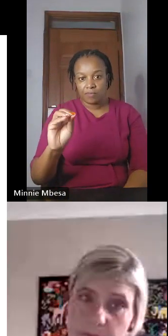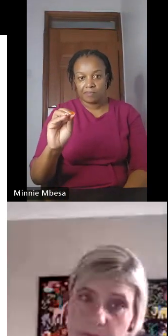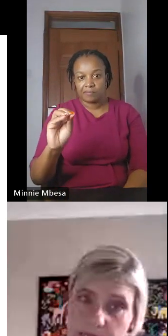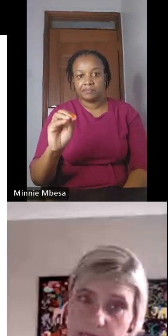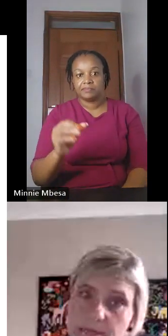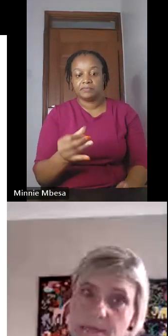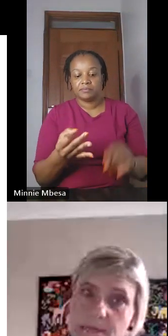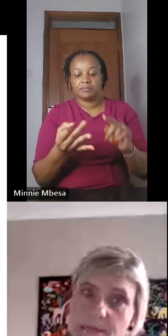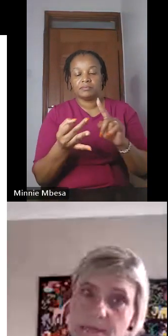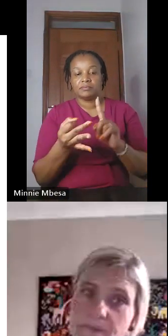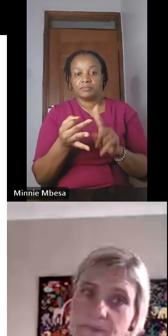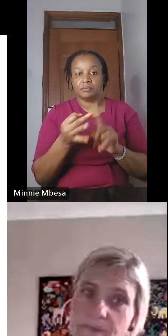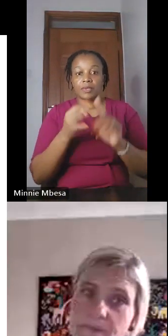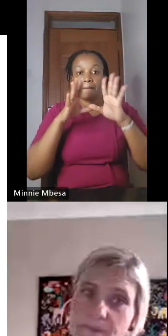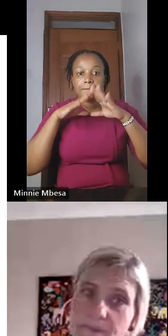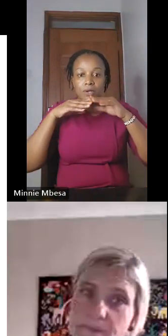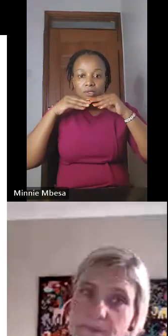Mozambique,